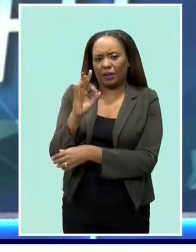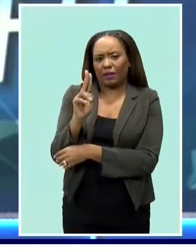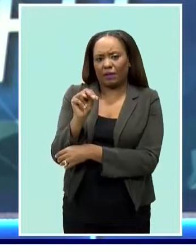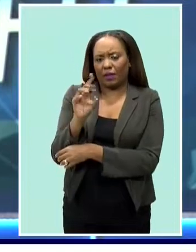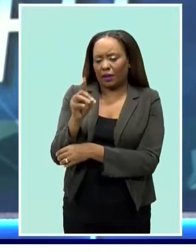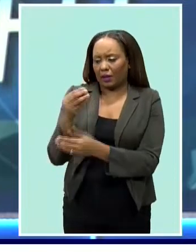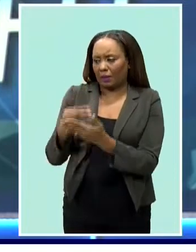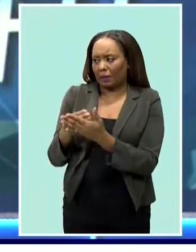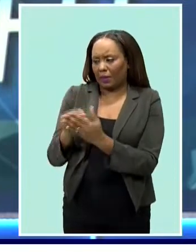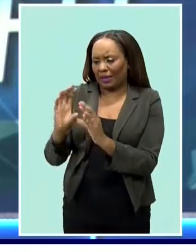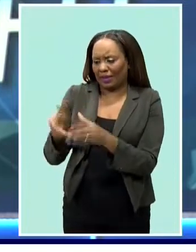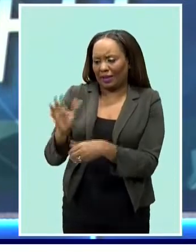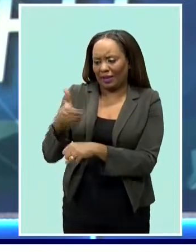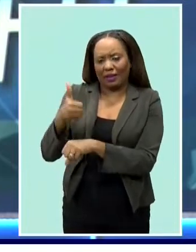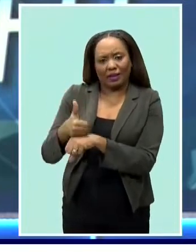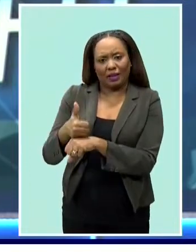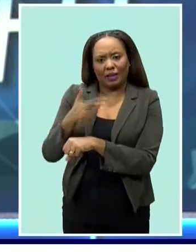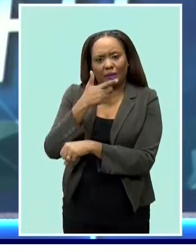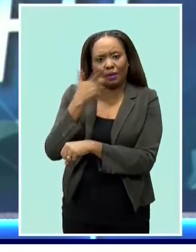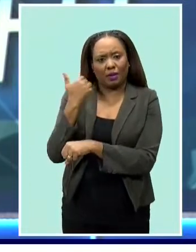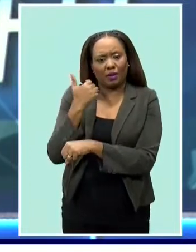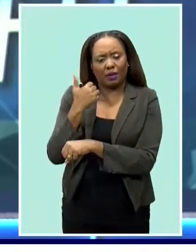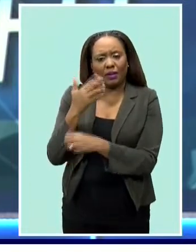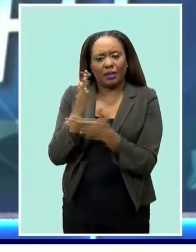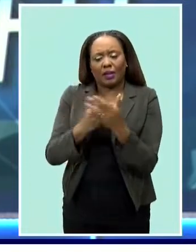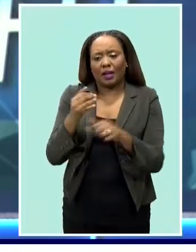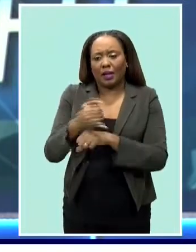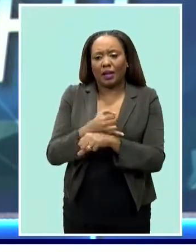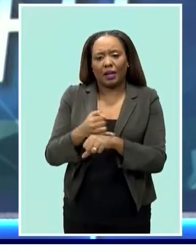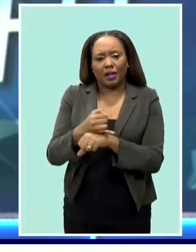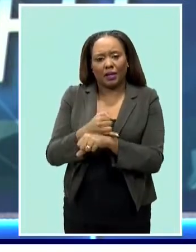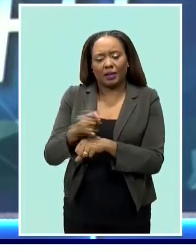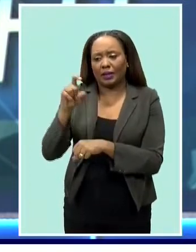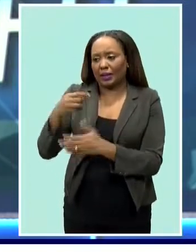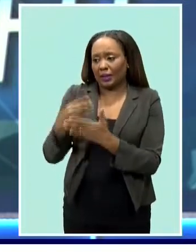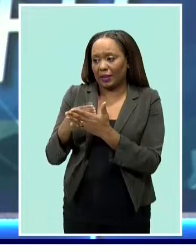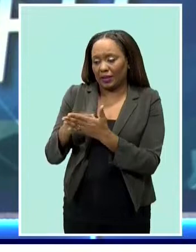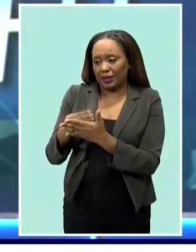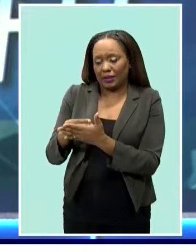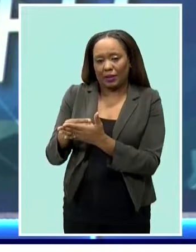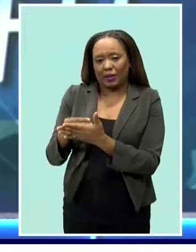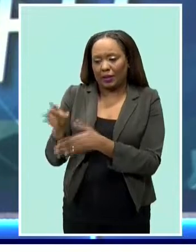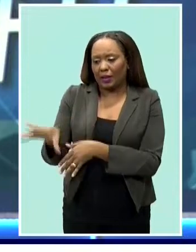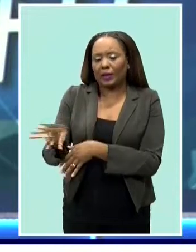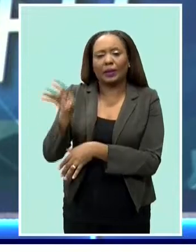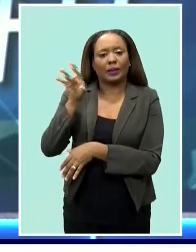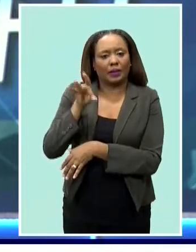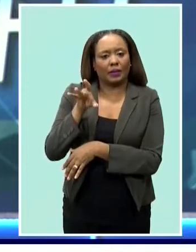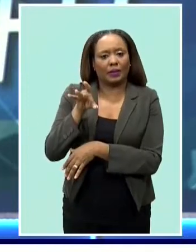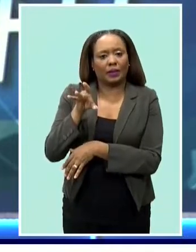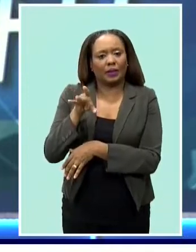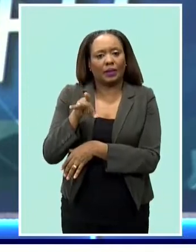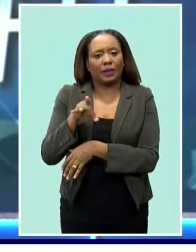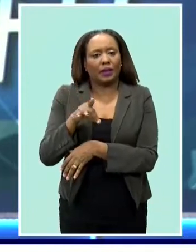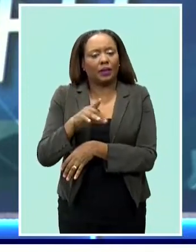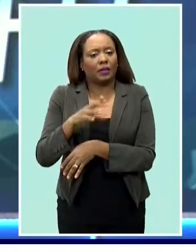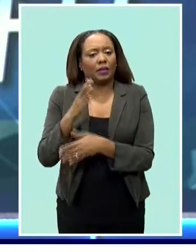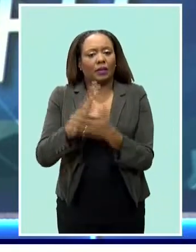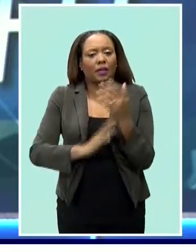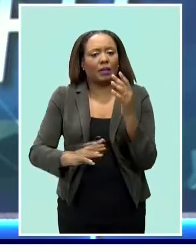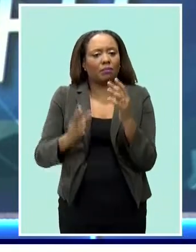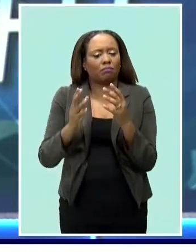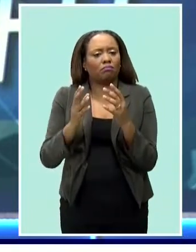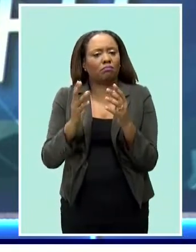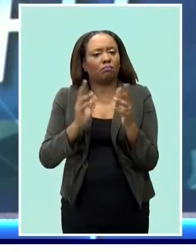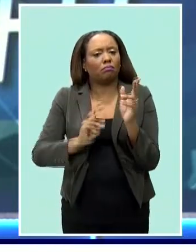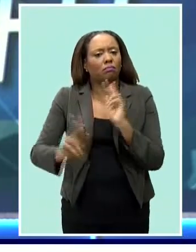with the implementation of the CSME. Barbados Ambassador to CARICOM David Comashong says the fund was a contentious issue during the